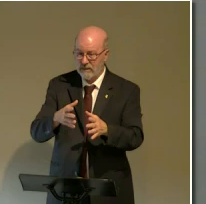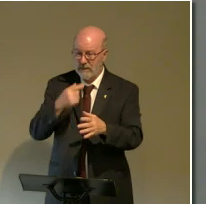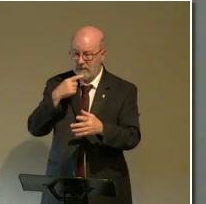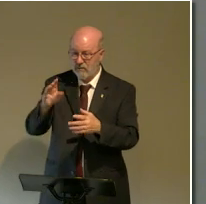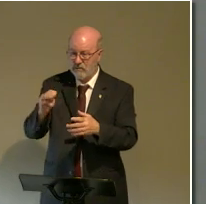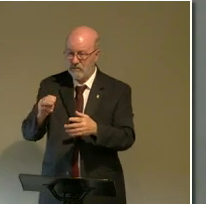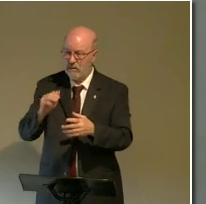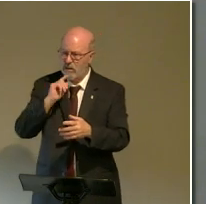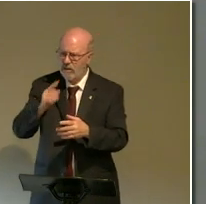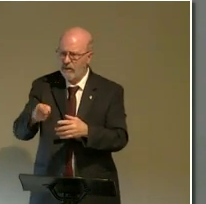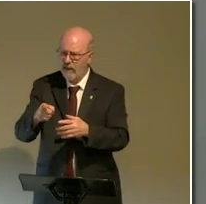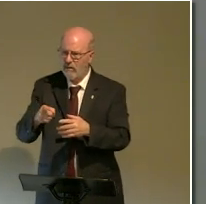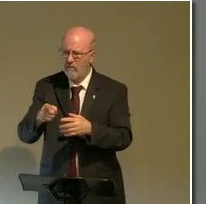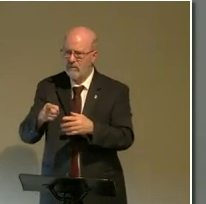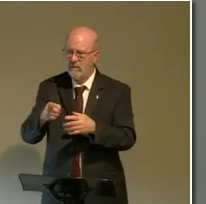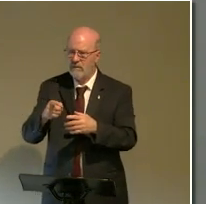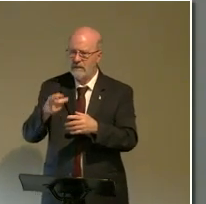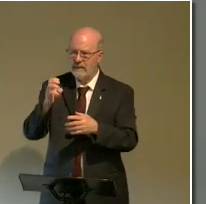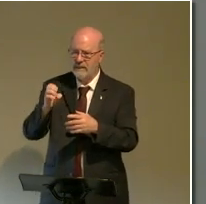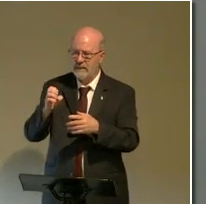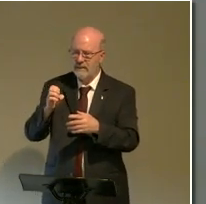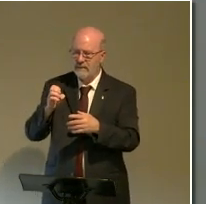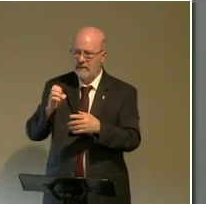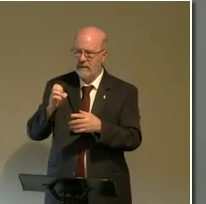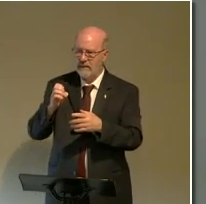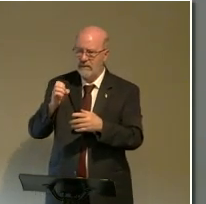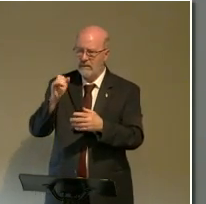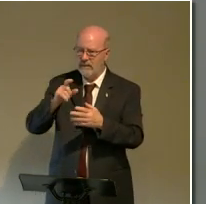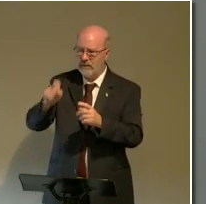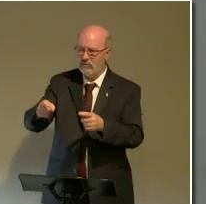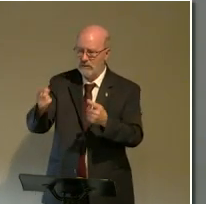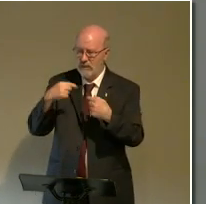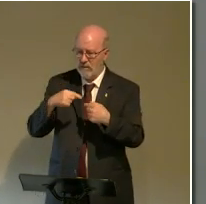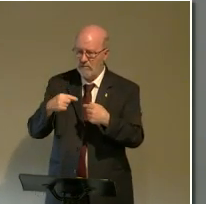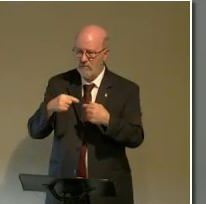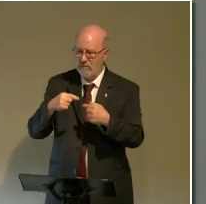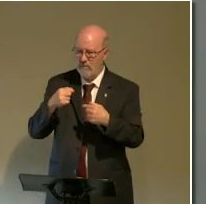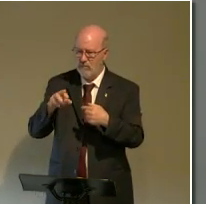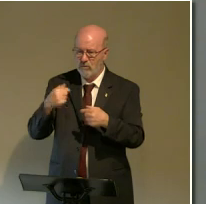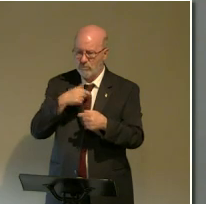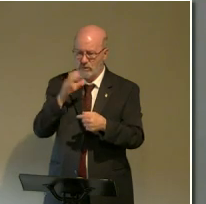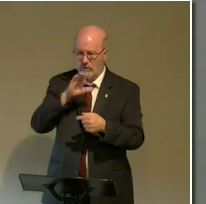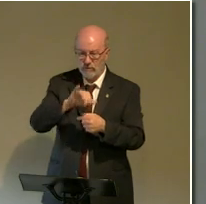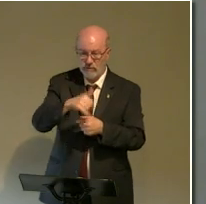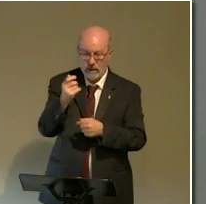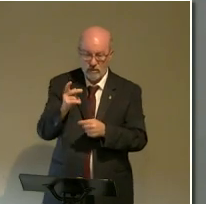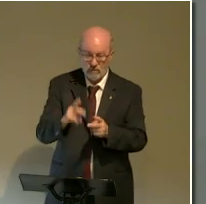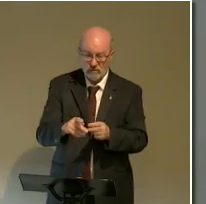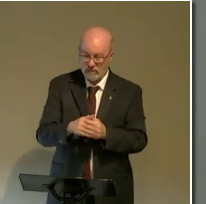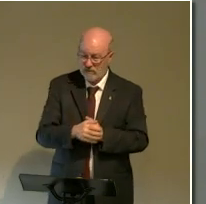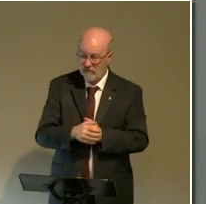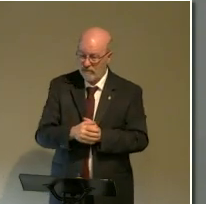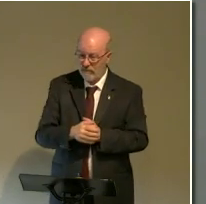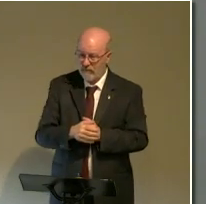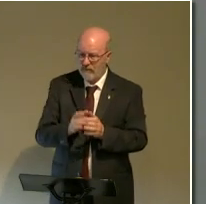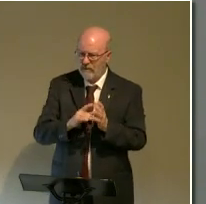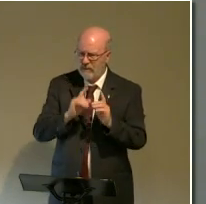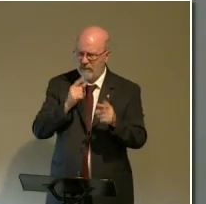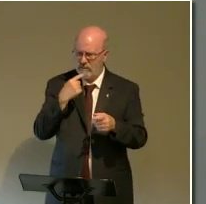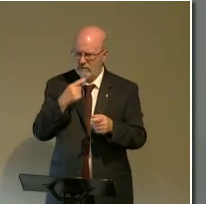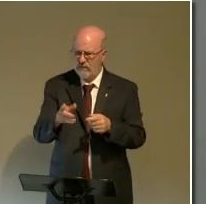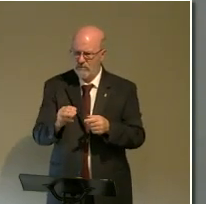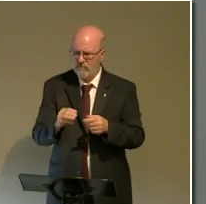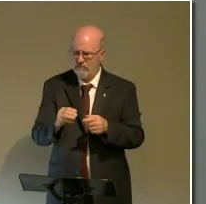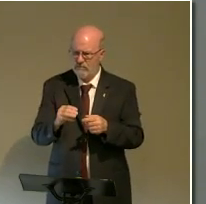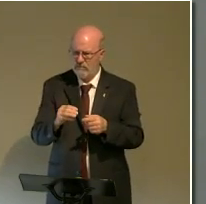unto him, Art thou he that should come, or do we look for another? Jesus answered and said